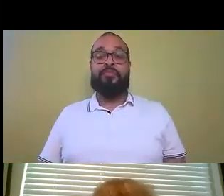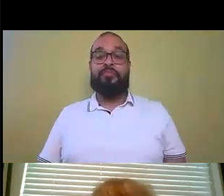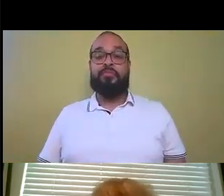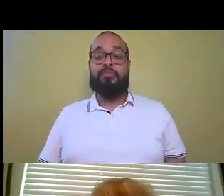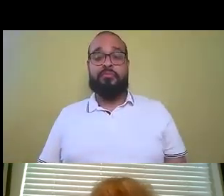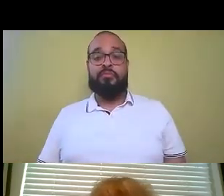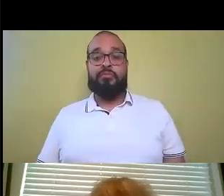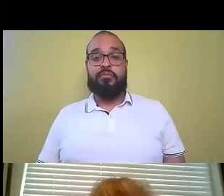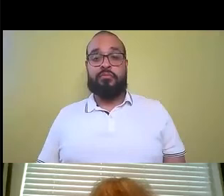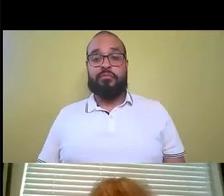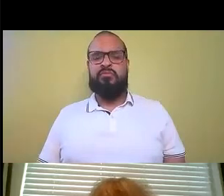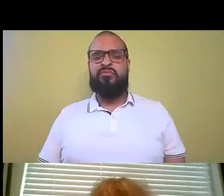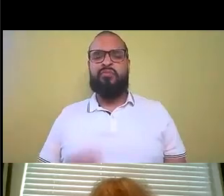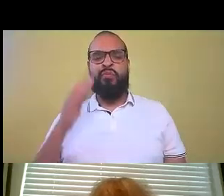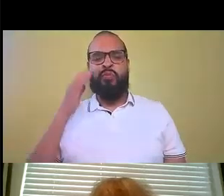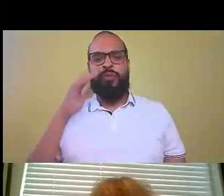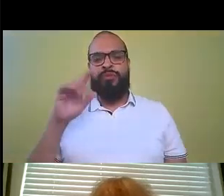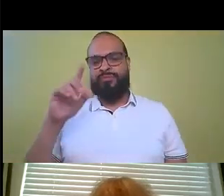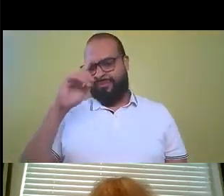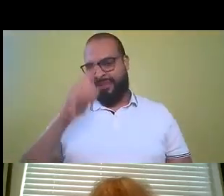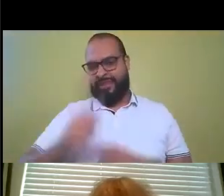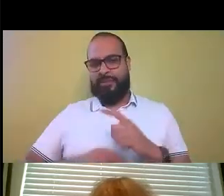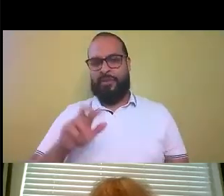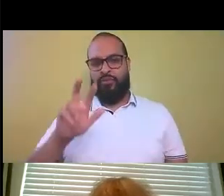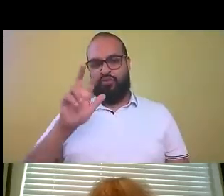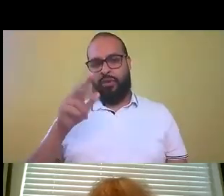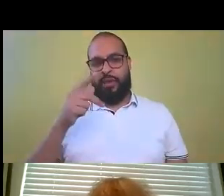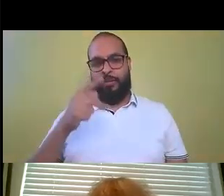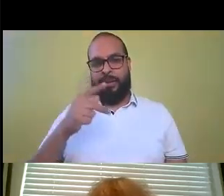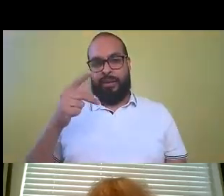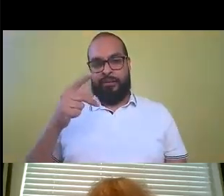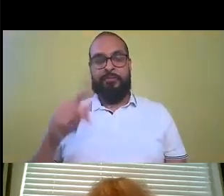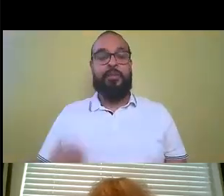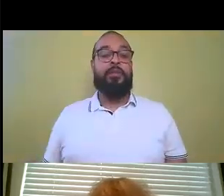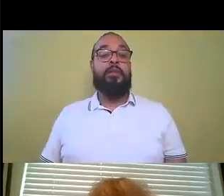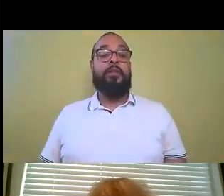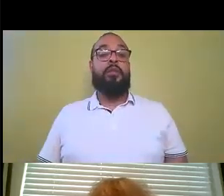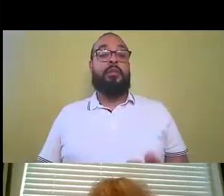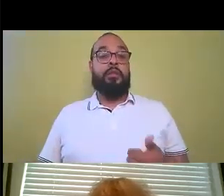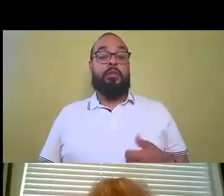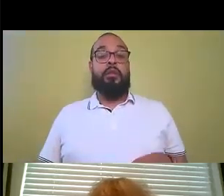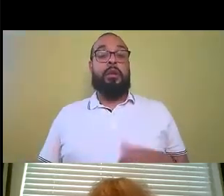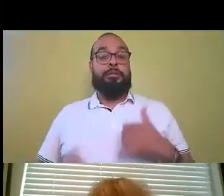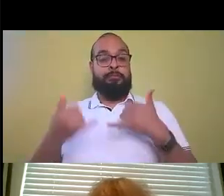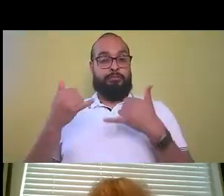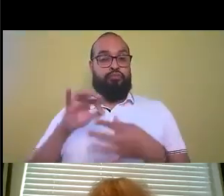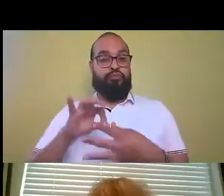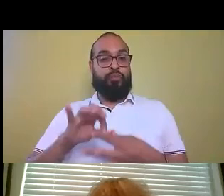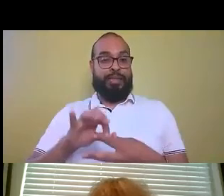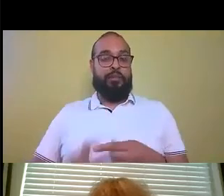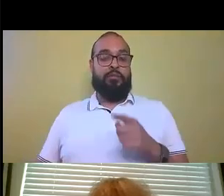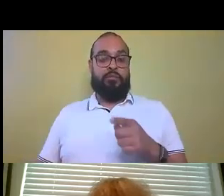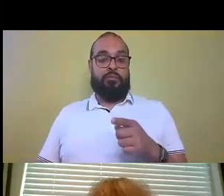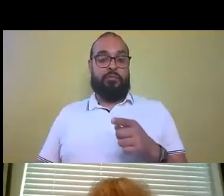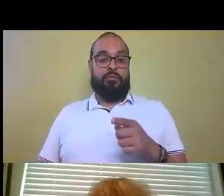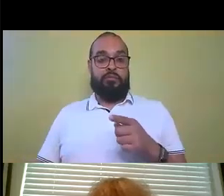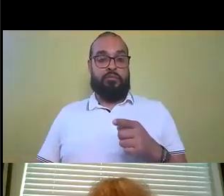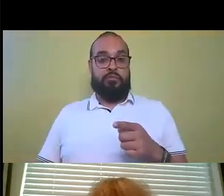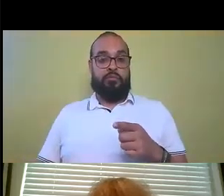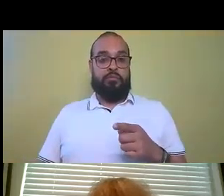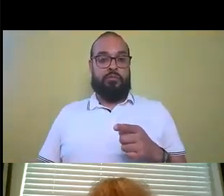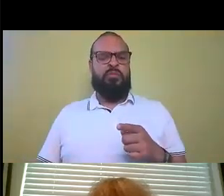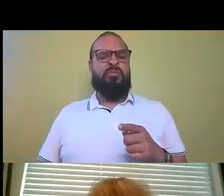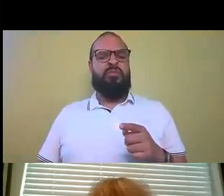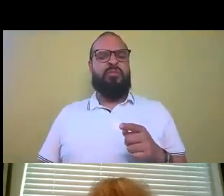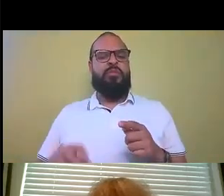think of 3 Ps. So I think of present. When we're talking about present, we're talking about being present on a